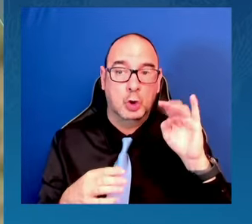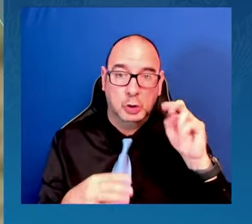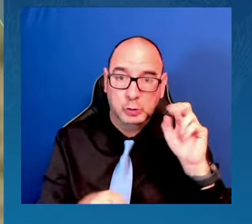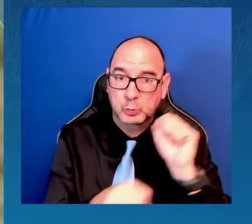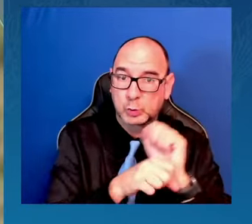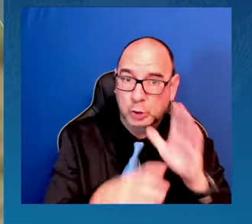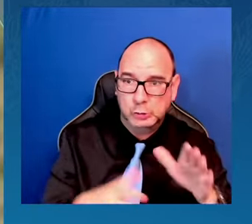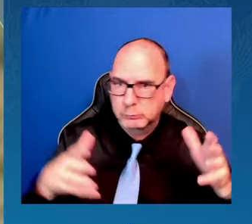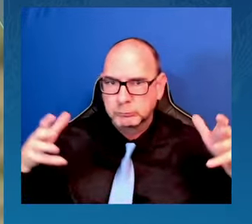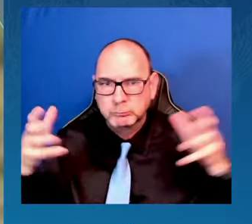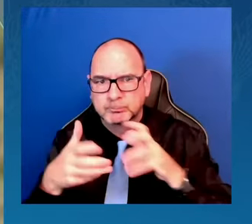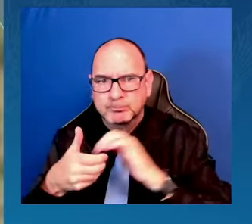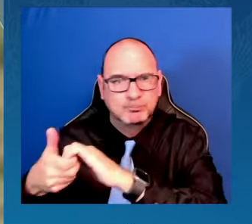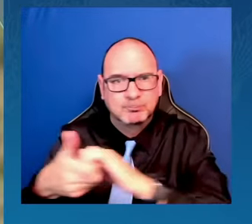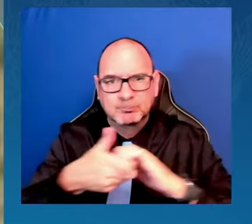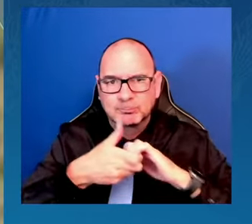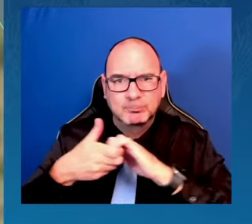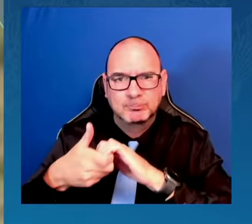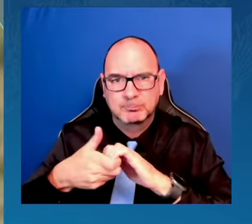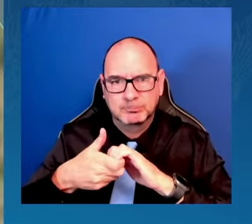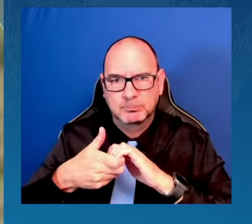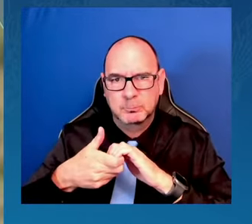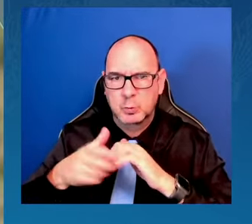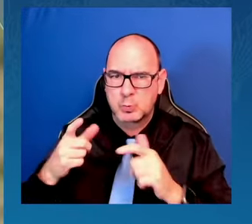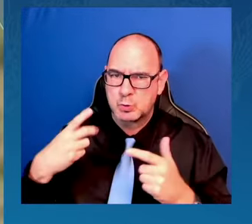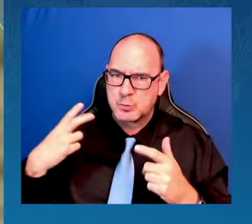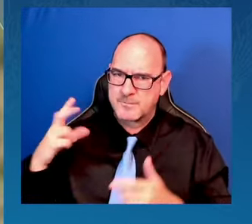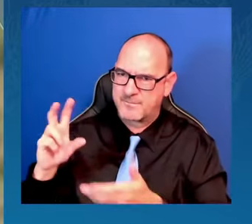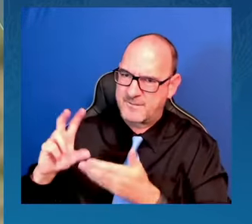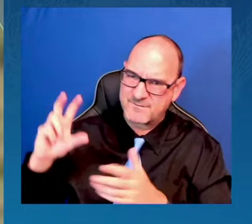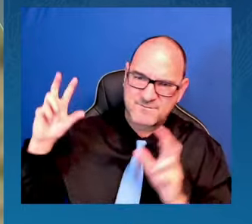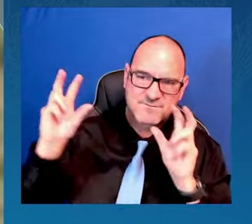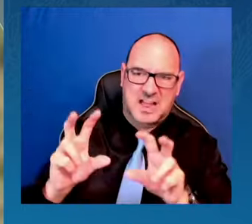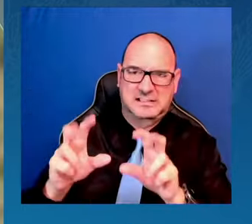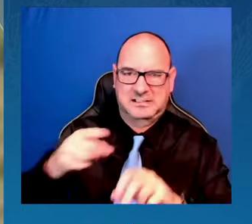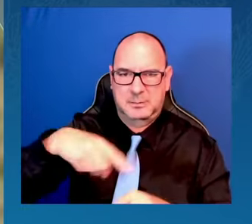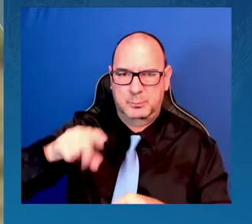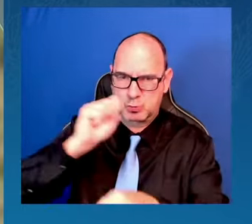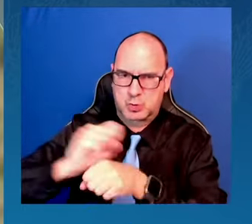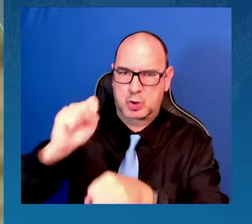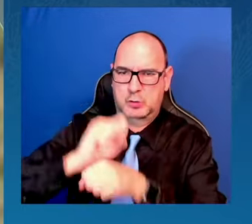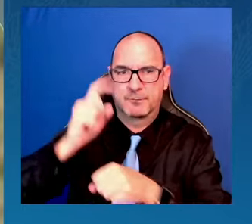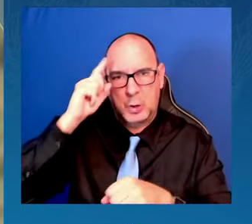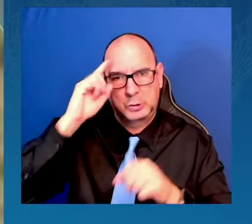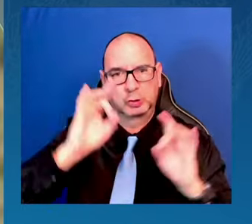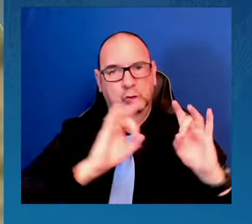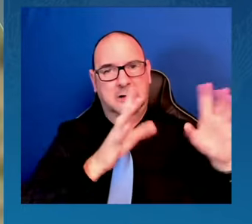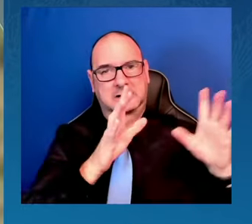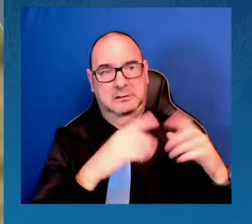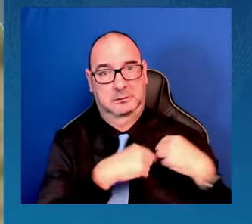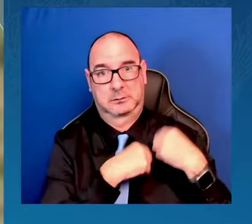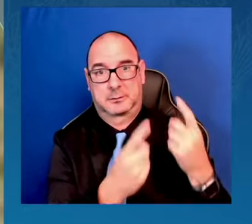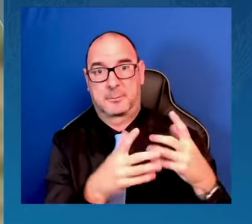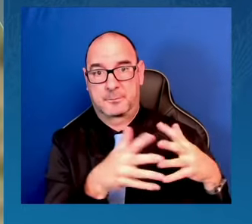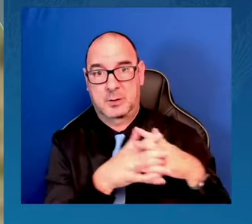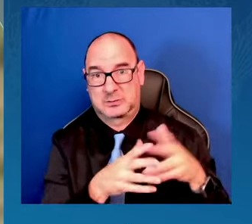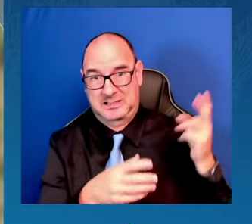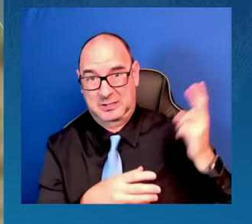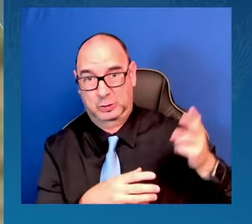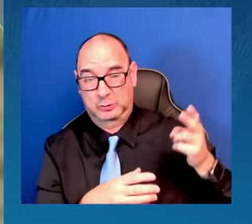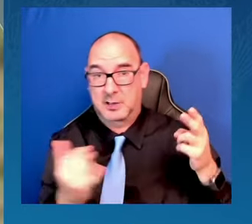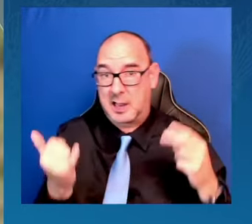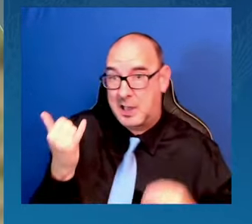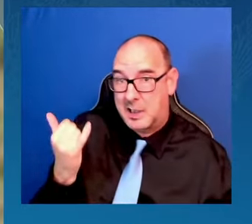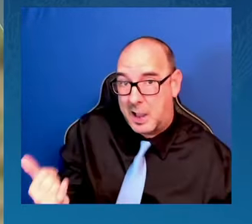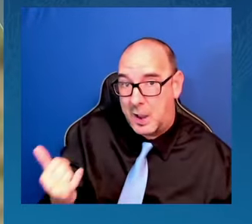investment to fight the climate crisis in American history. And today, across our nation,